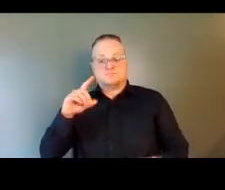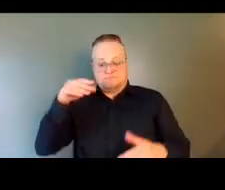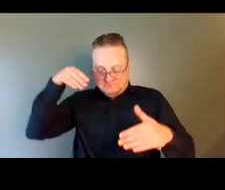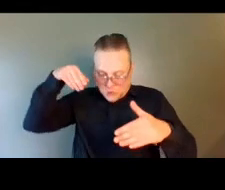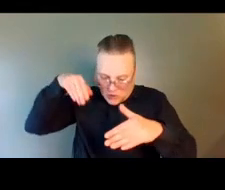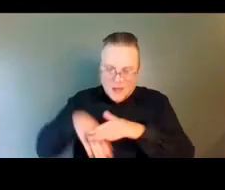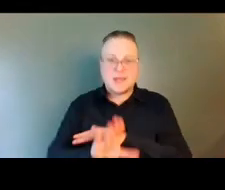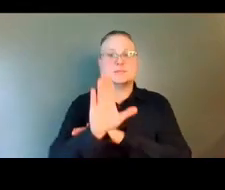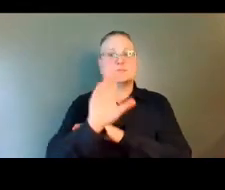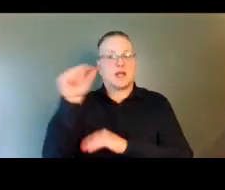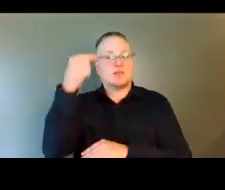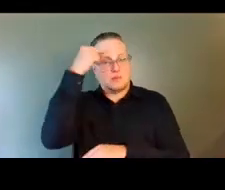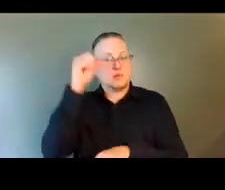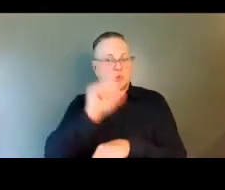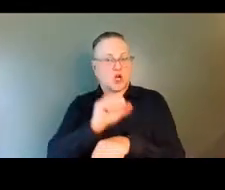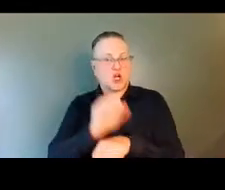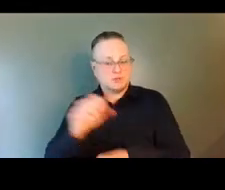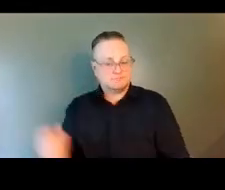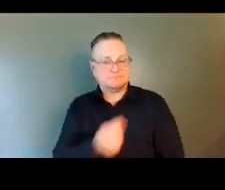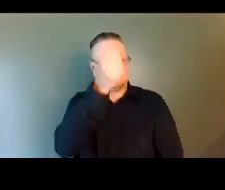enter into state government.